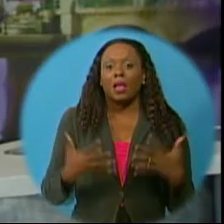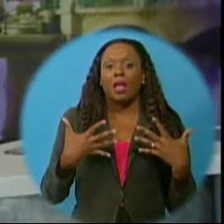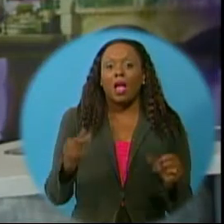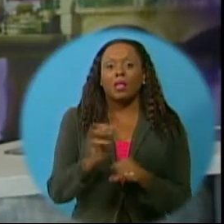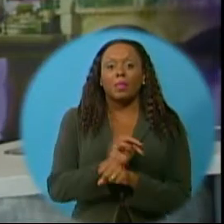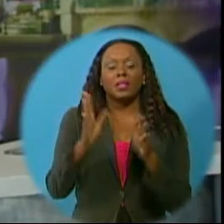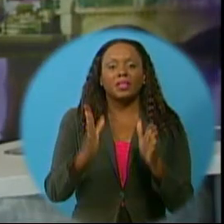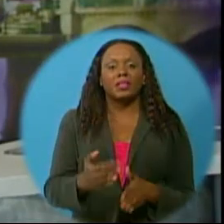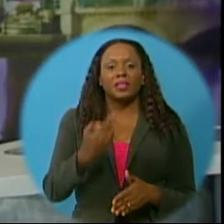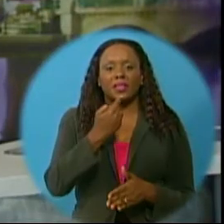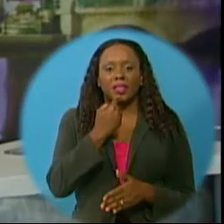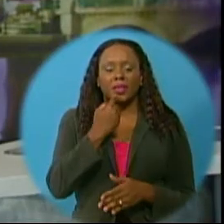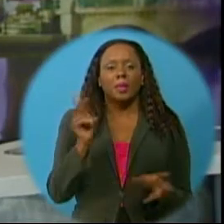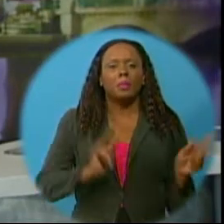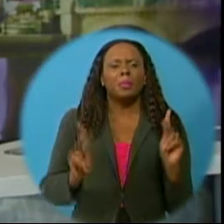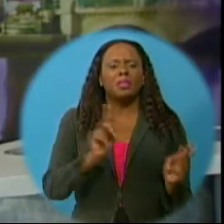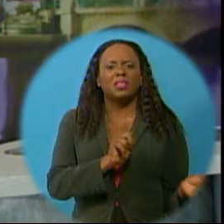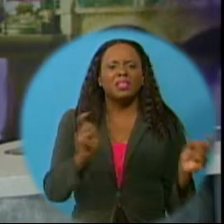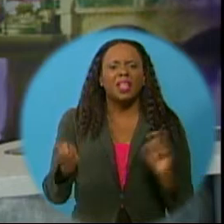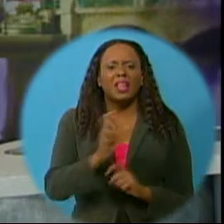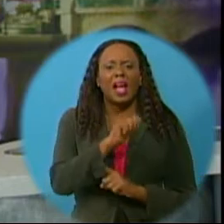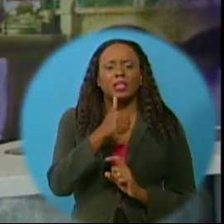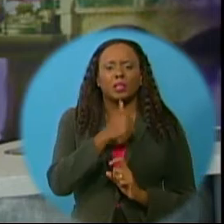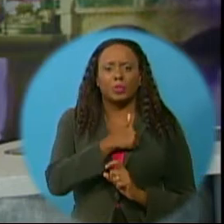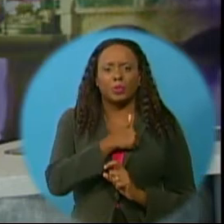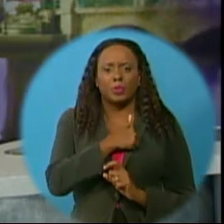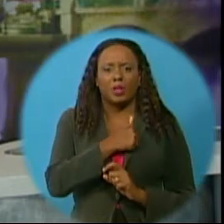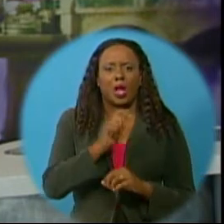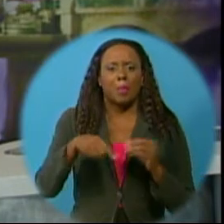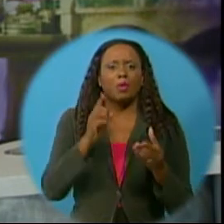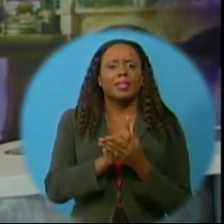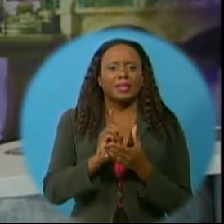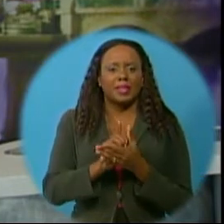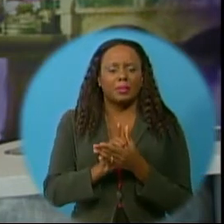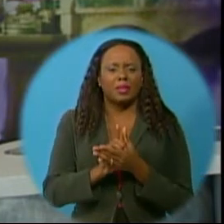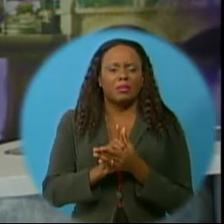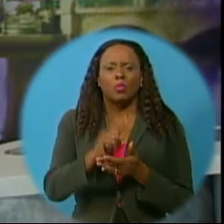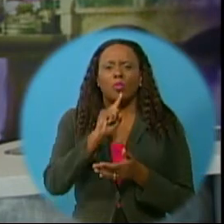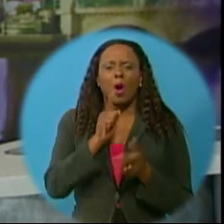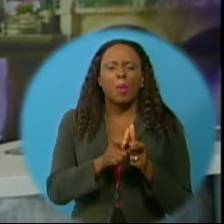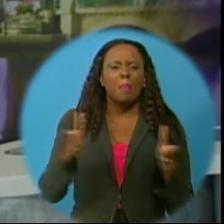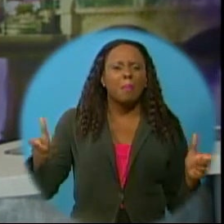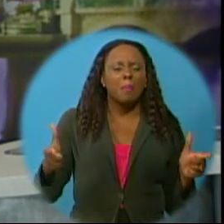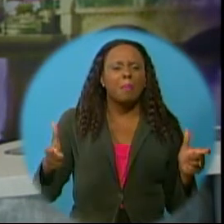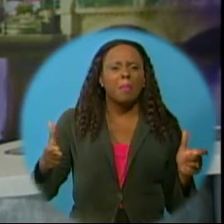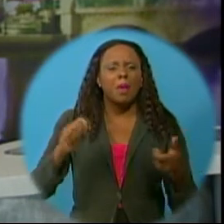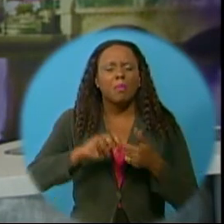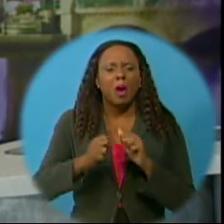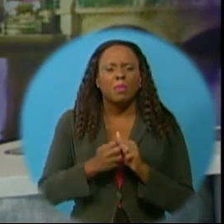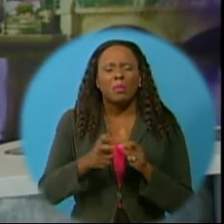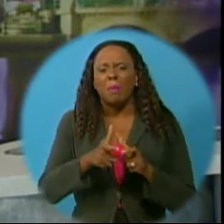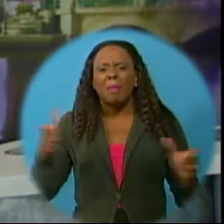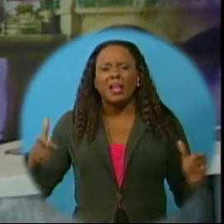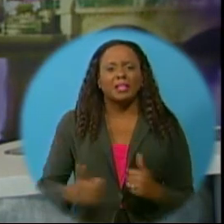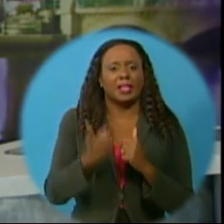Health Minister John Boyce says changing the attitudes which the general public has towards the disabled community continues to be one of